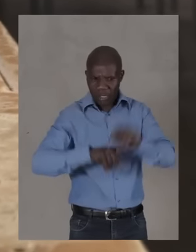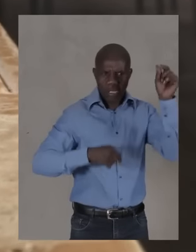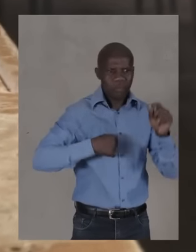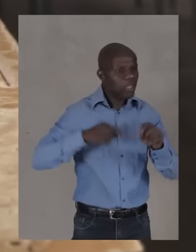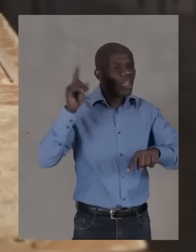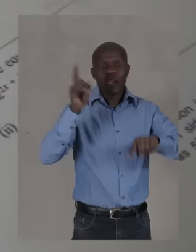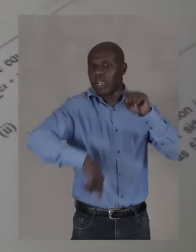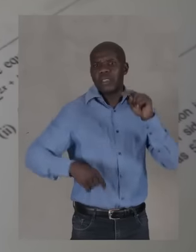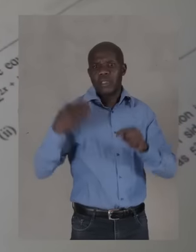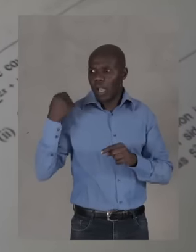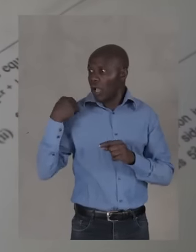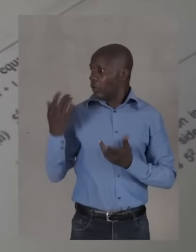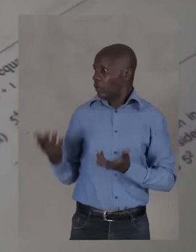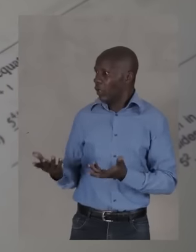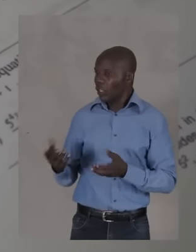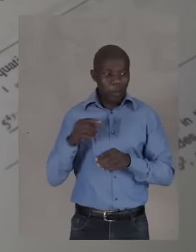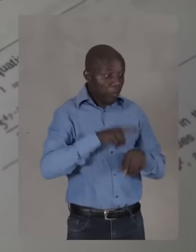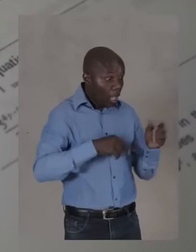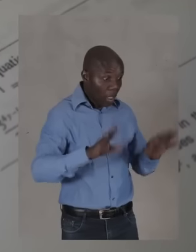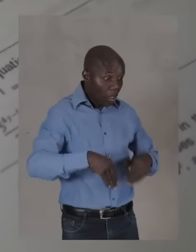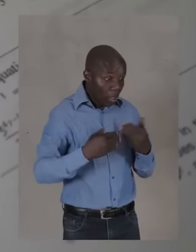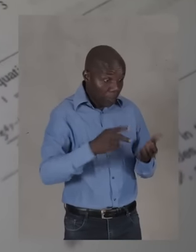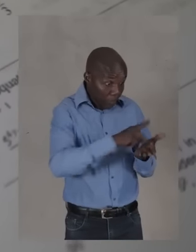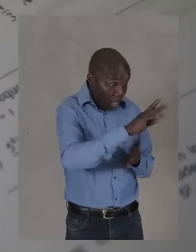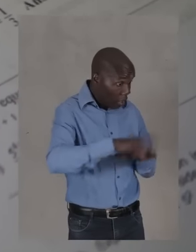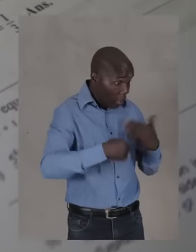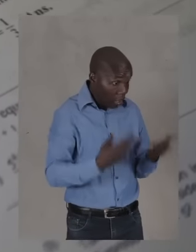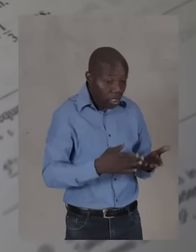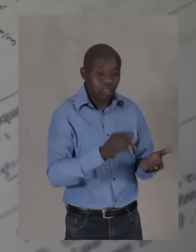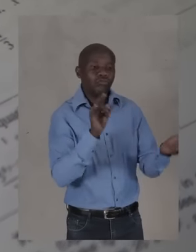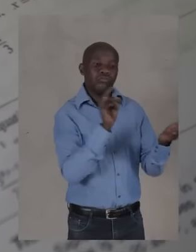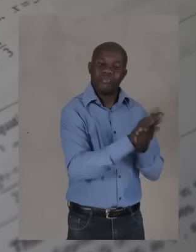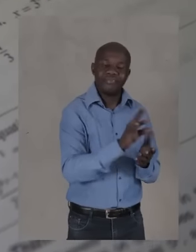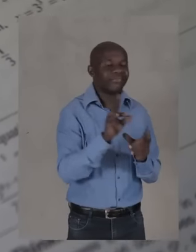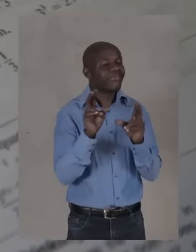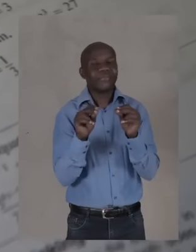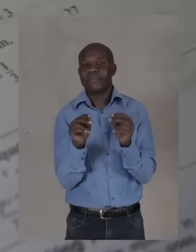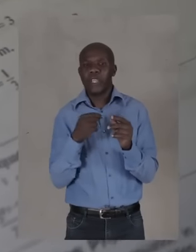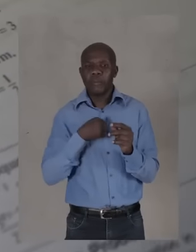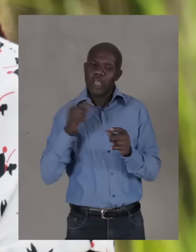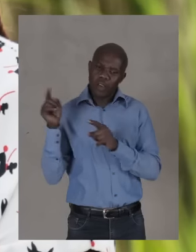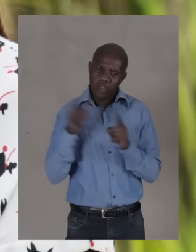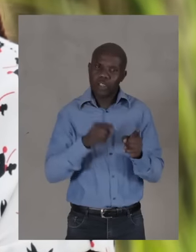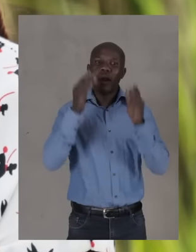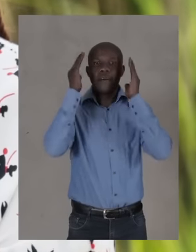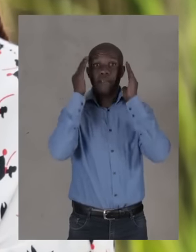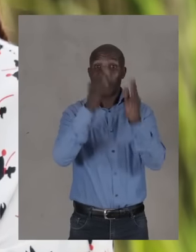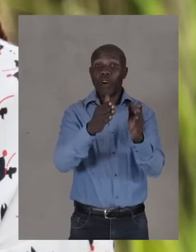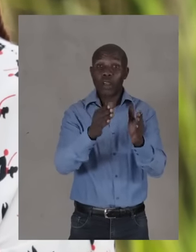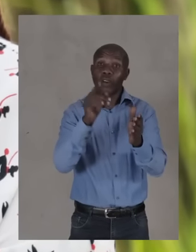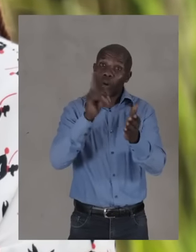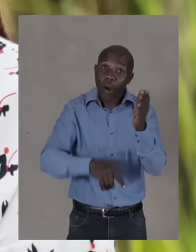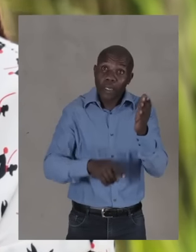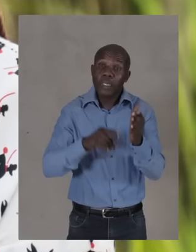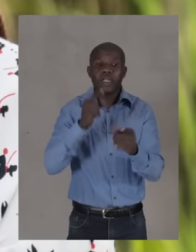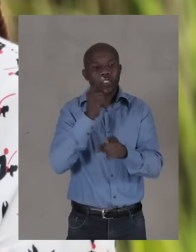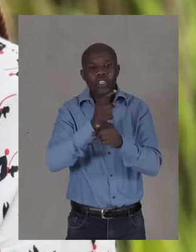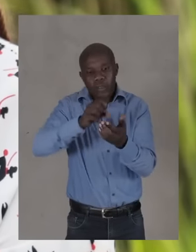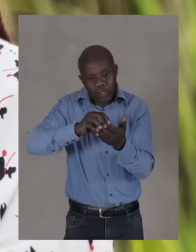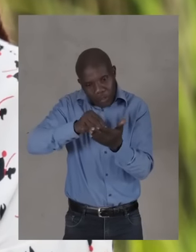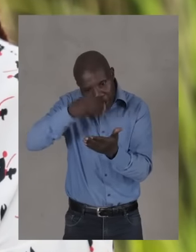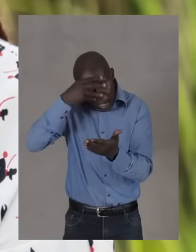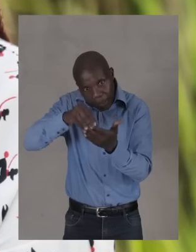tell me that you haven't paid, so you won't write your exams. I'll be more focused. I will know that the next thing that I need to do